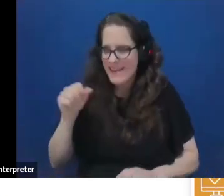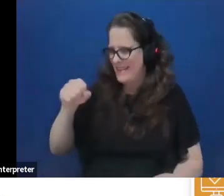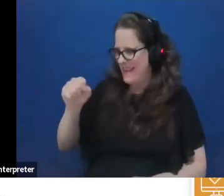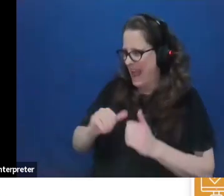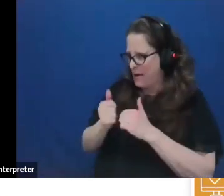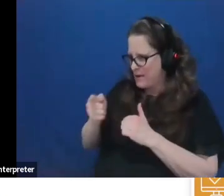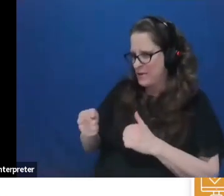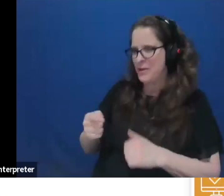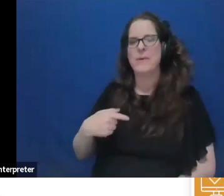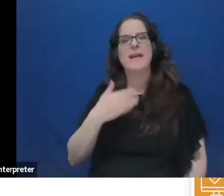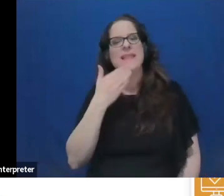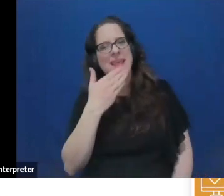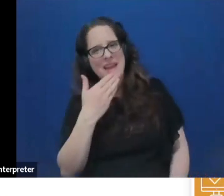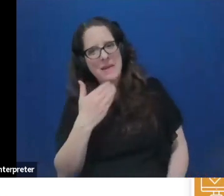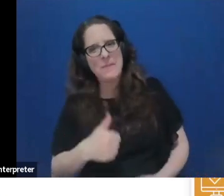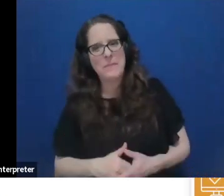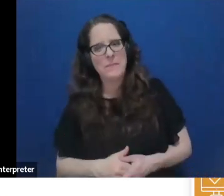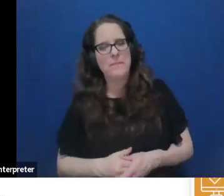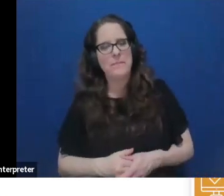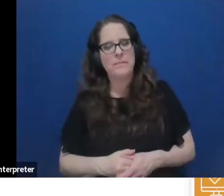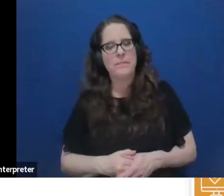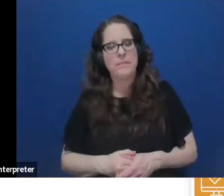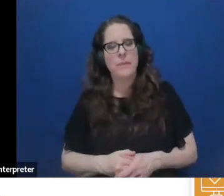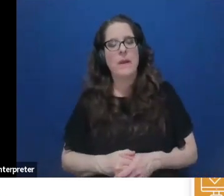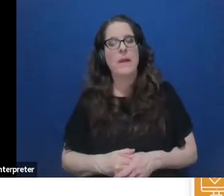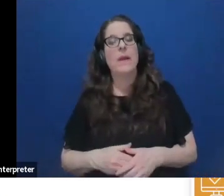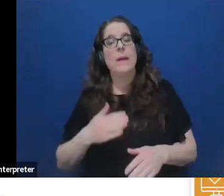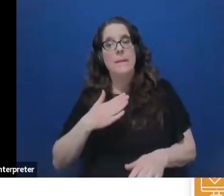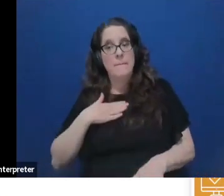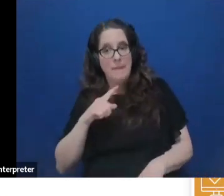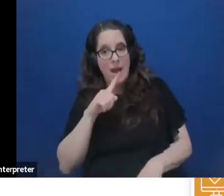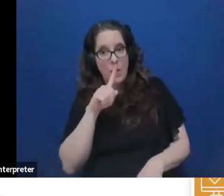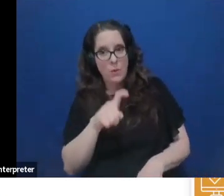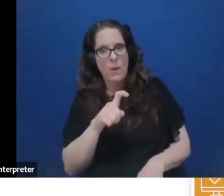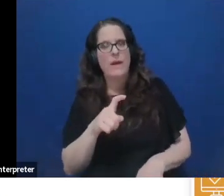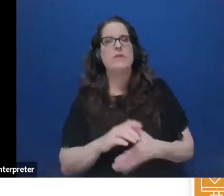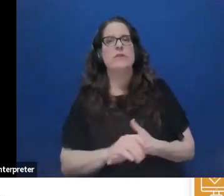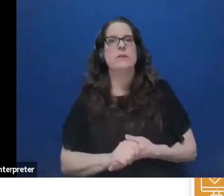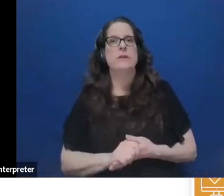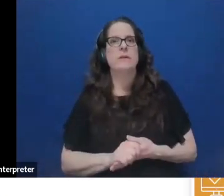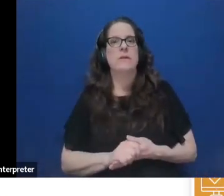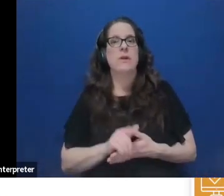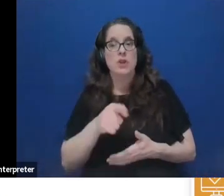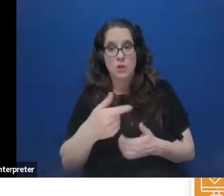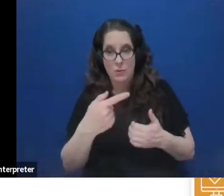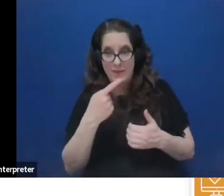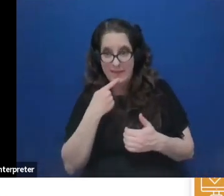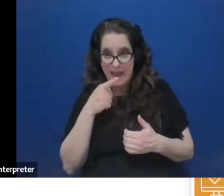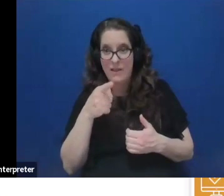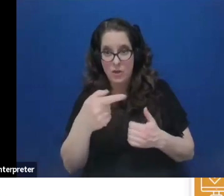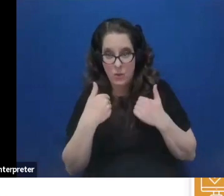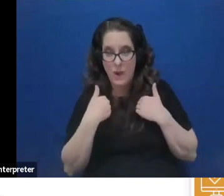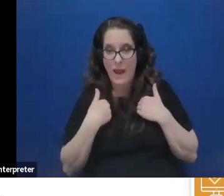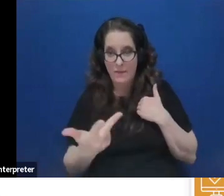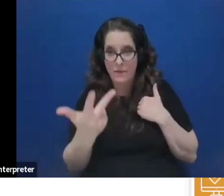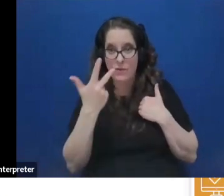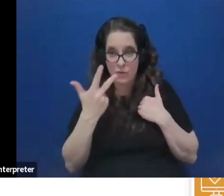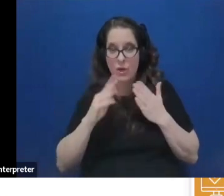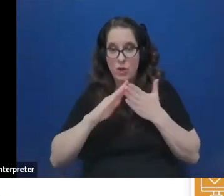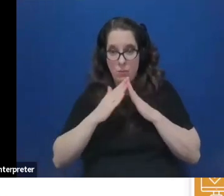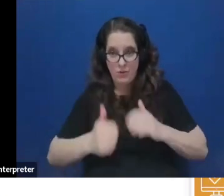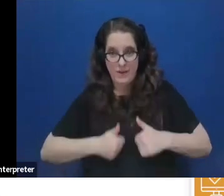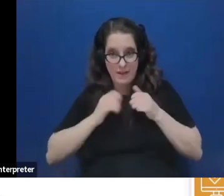Hi, fine, thank you. Um, the question is like you said, you had three community coordinator, living coordinators,